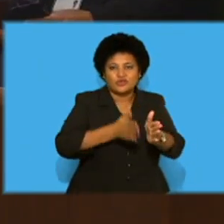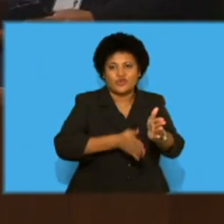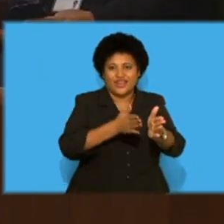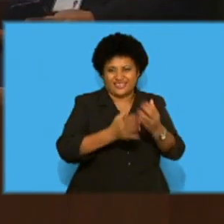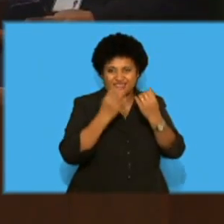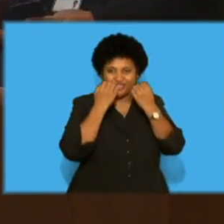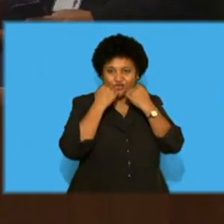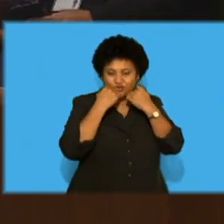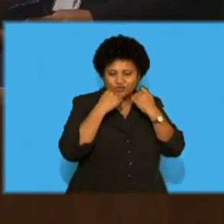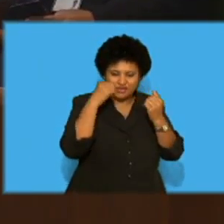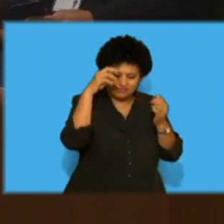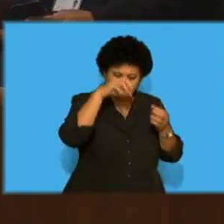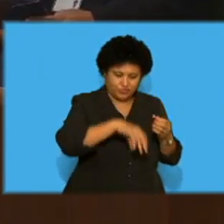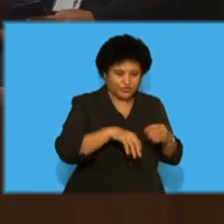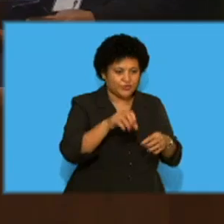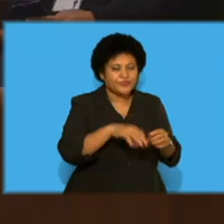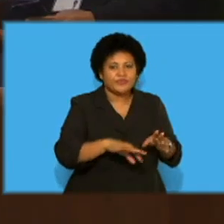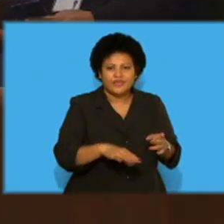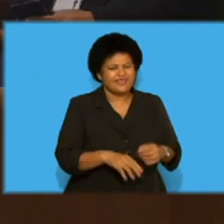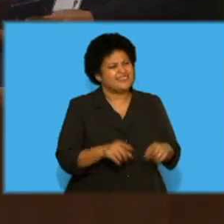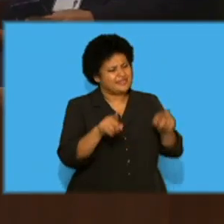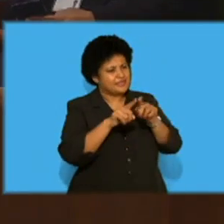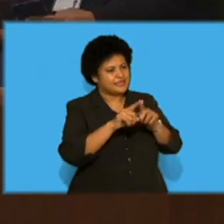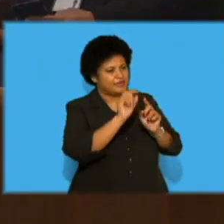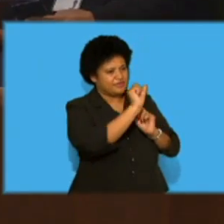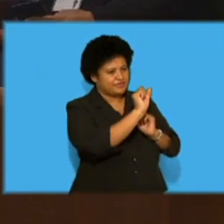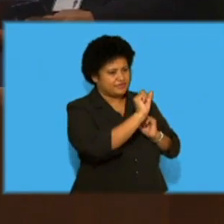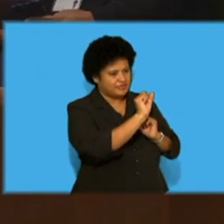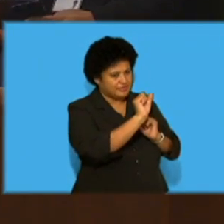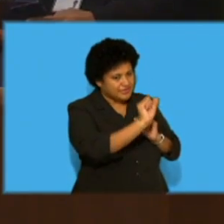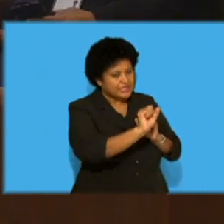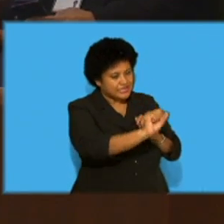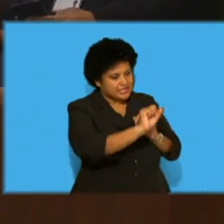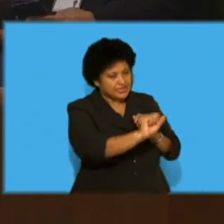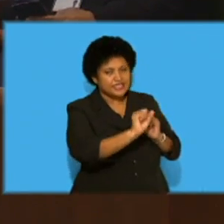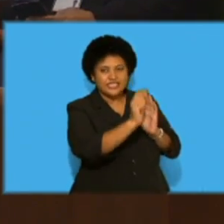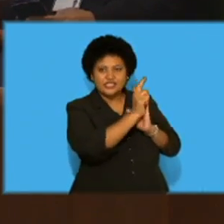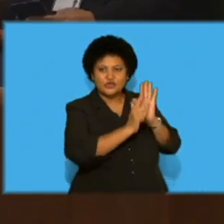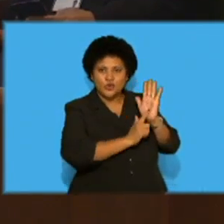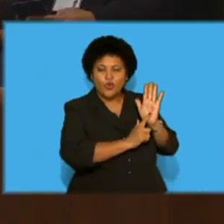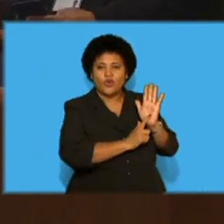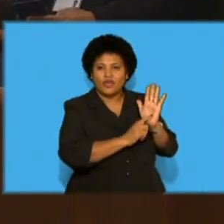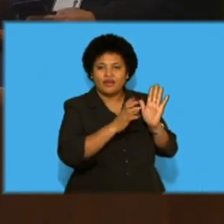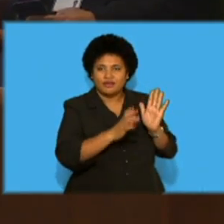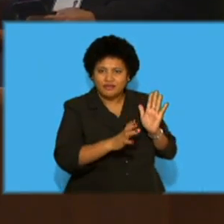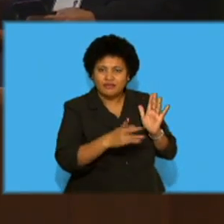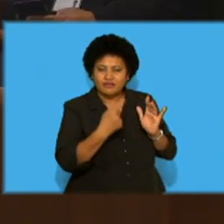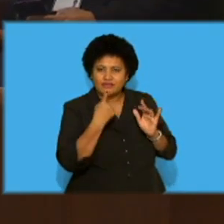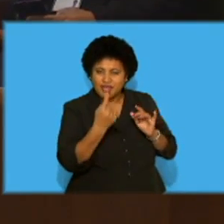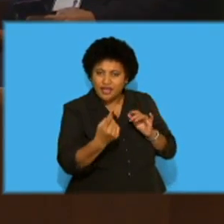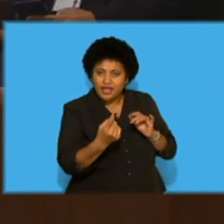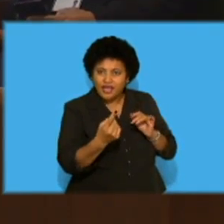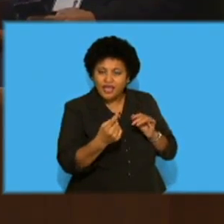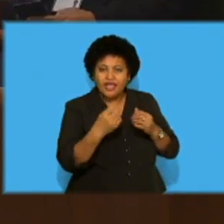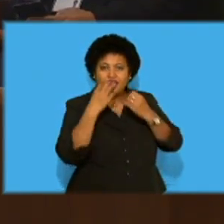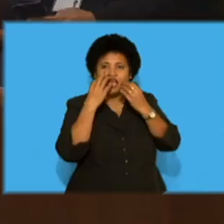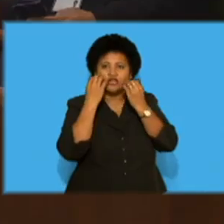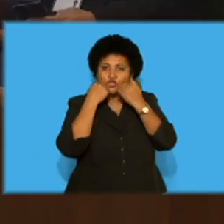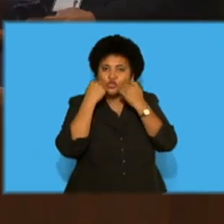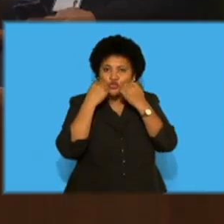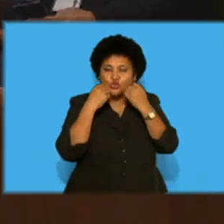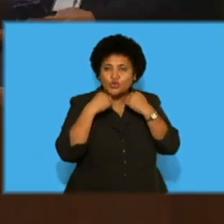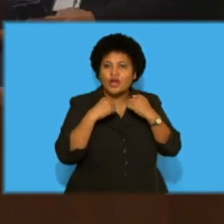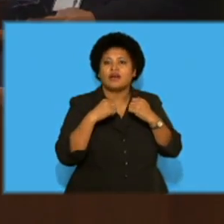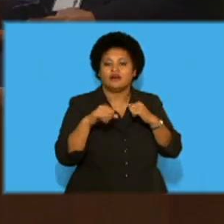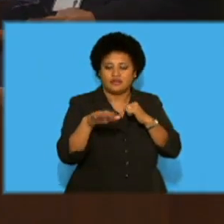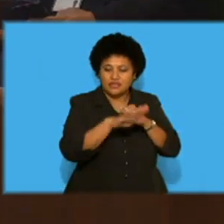industry for decades. Even his lawyer who talked to the Fijian Institute of Accountants said the cane industry has been suffering for